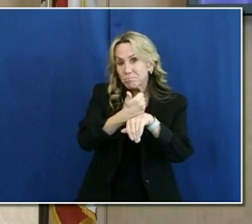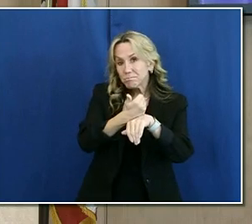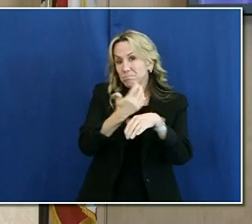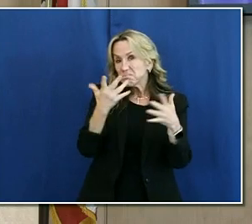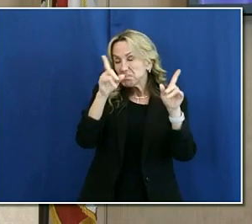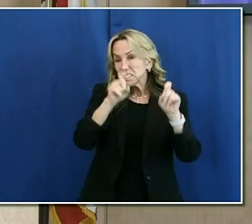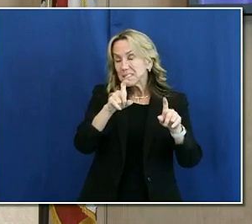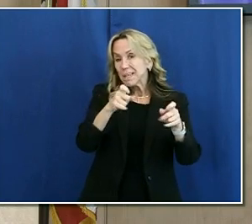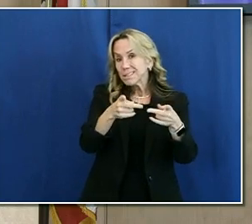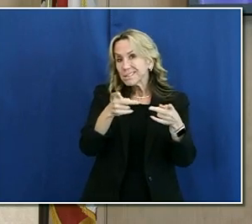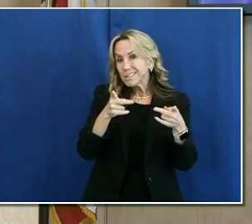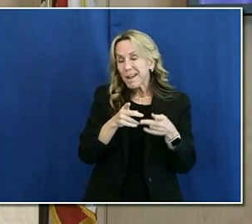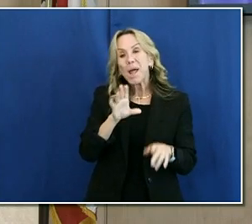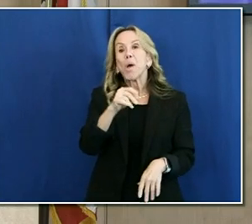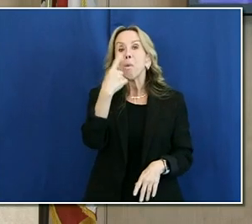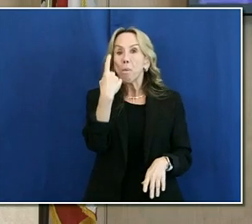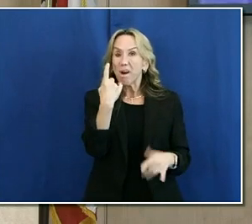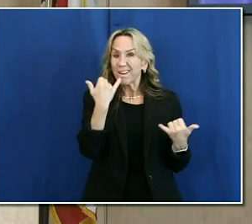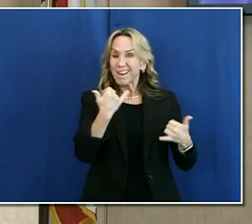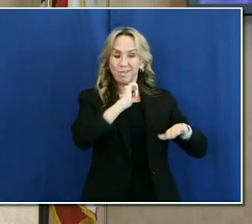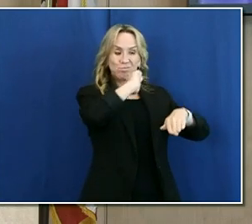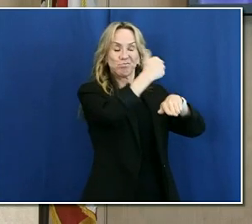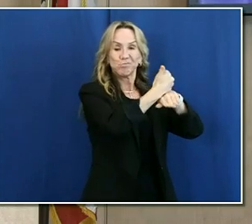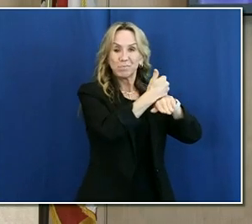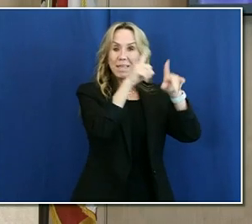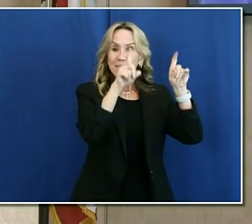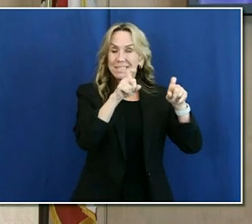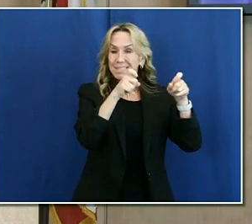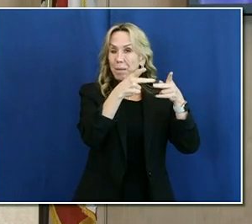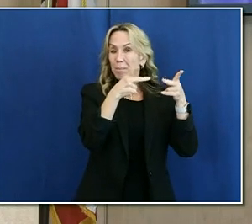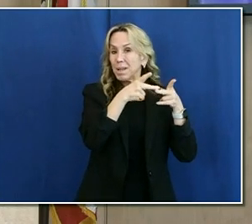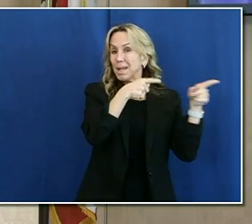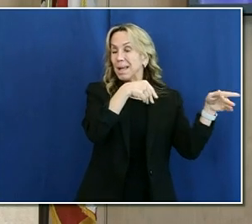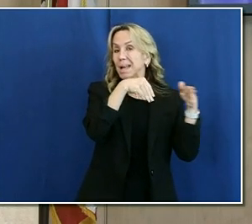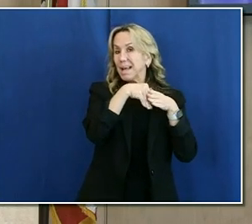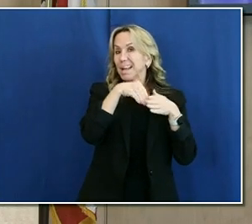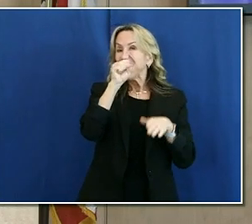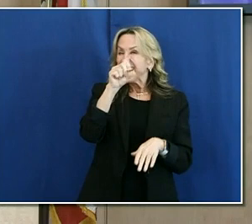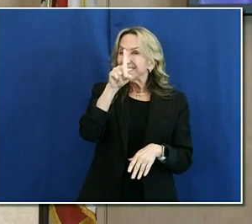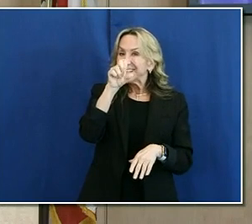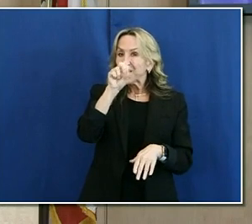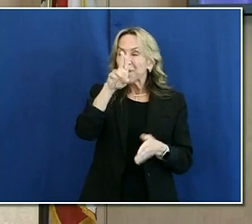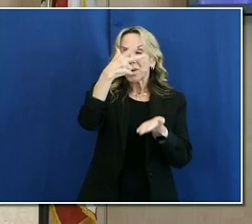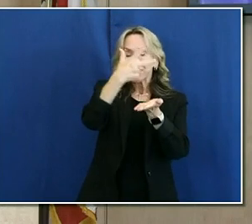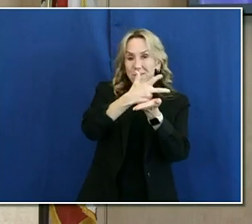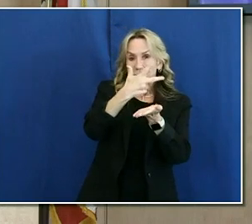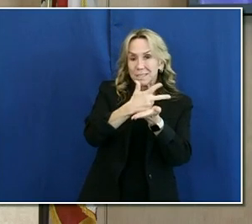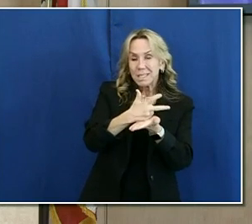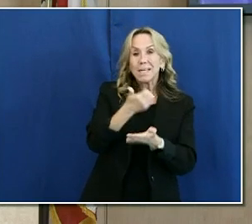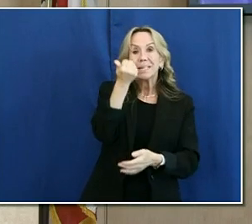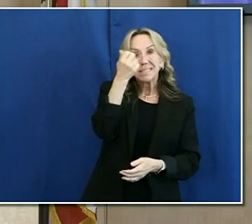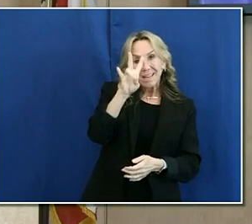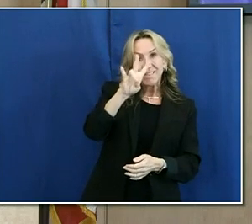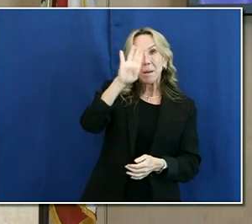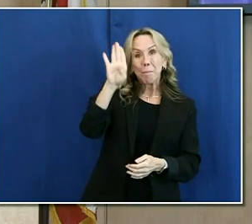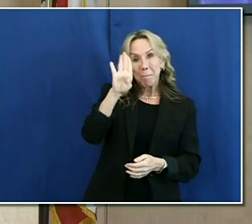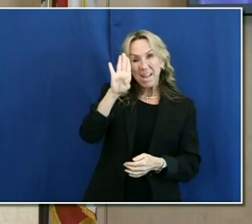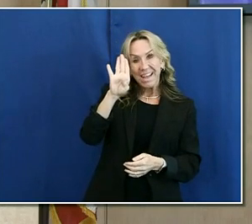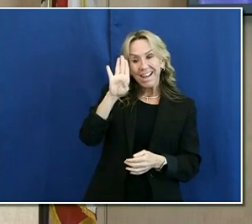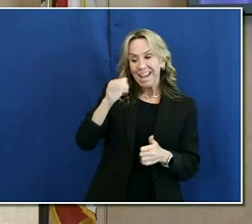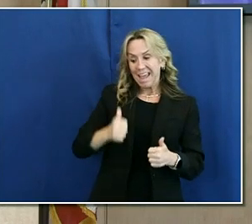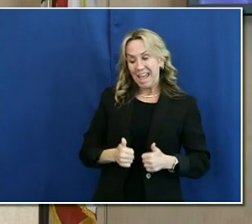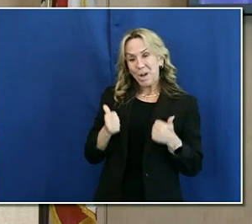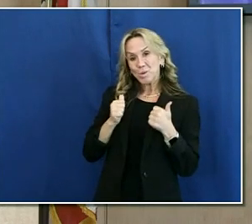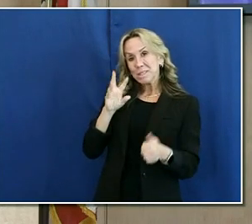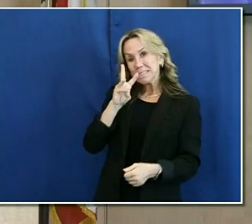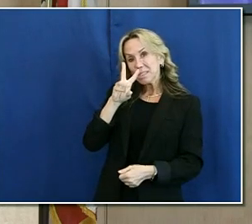located in a parking lot at SDSU, lot 17B at 6200 Alvarado Road.